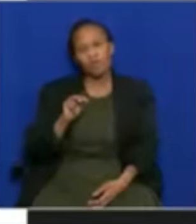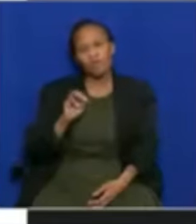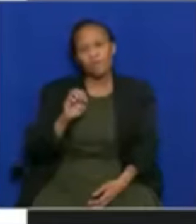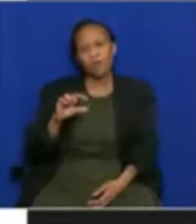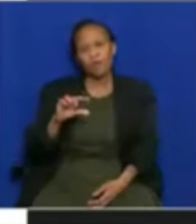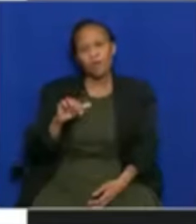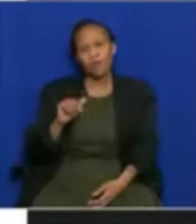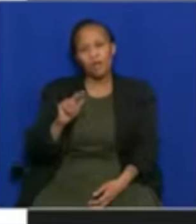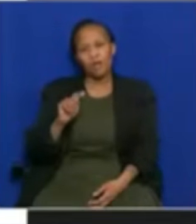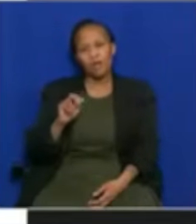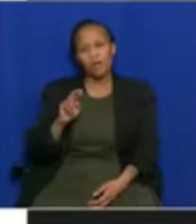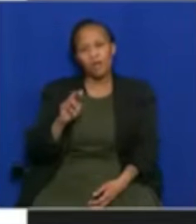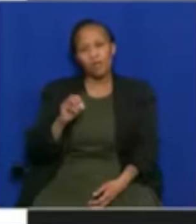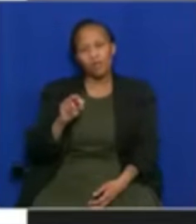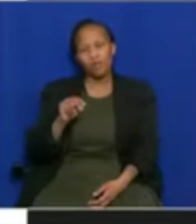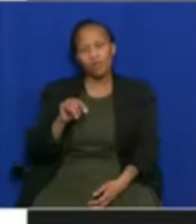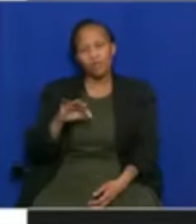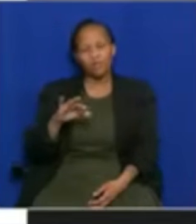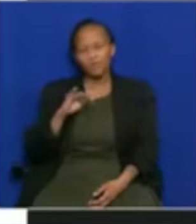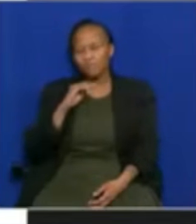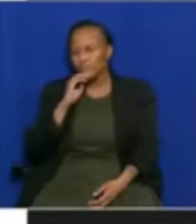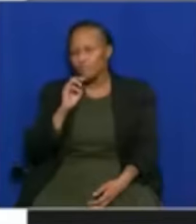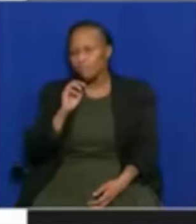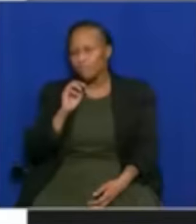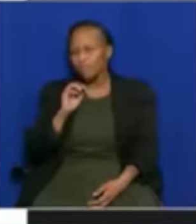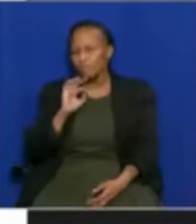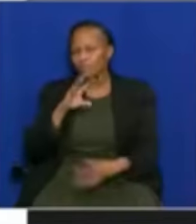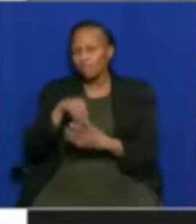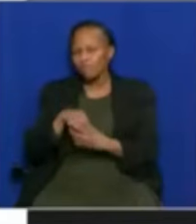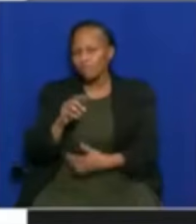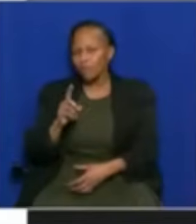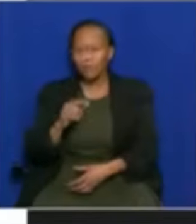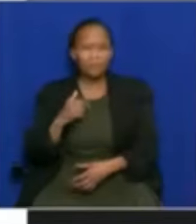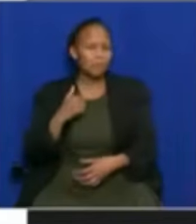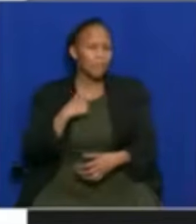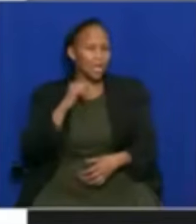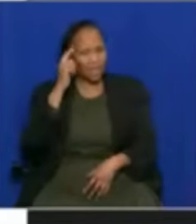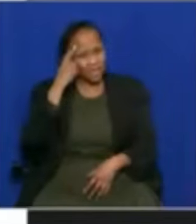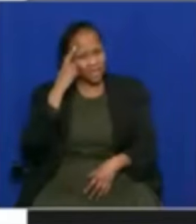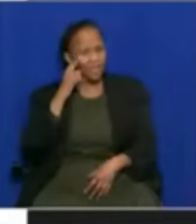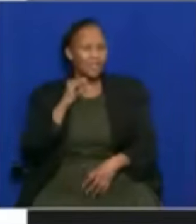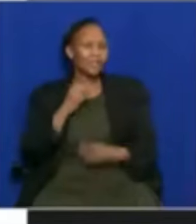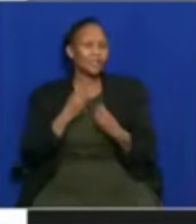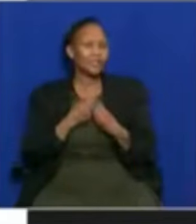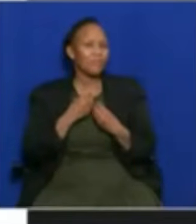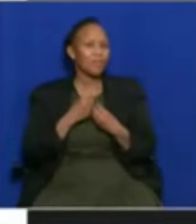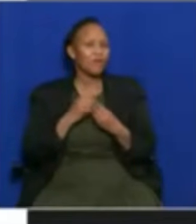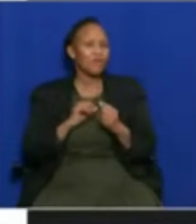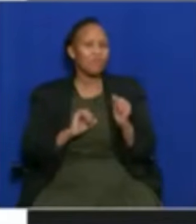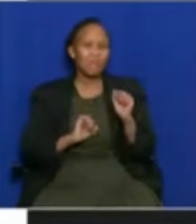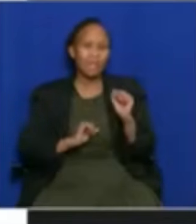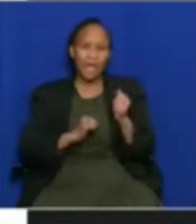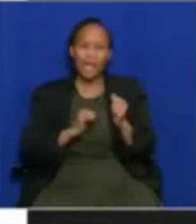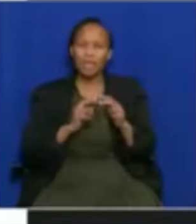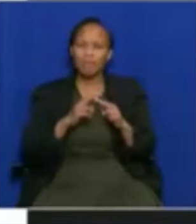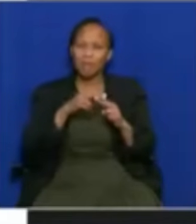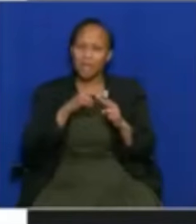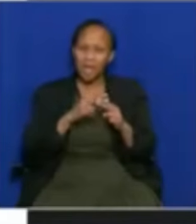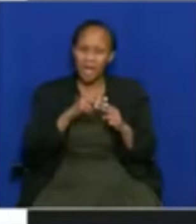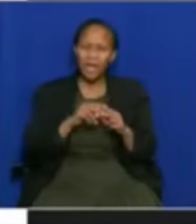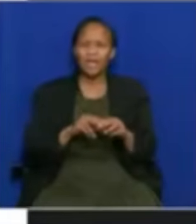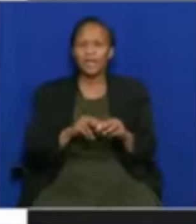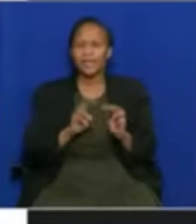You don't? Not really. I think it's got to do with something with mechanical and a little bit of electronics. Okay. Specifically